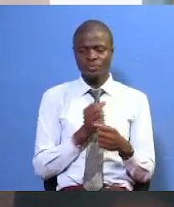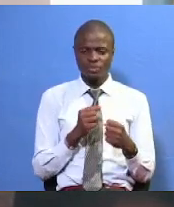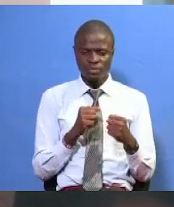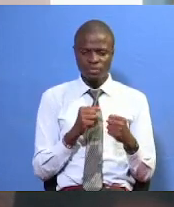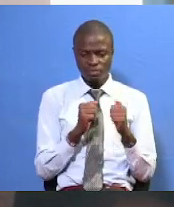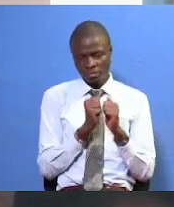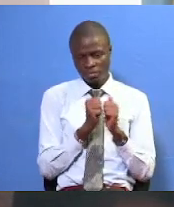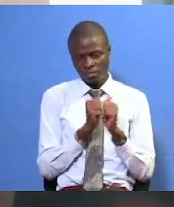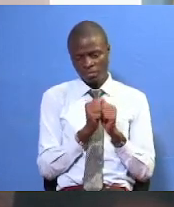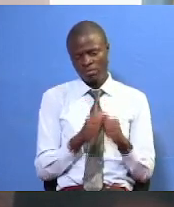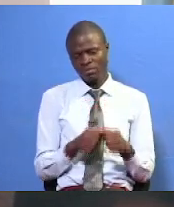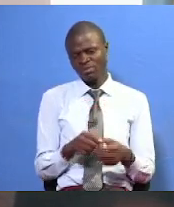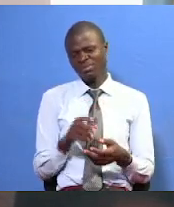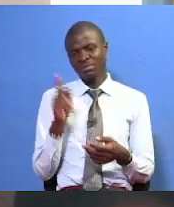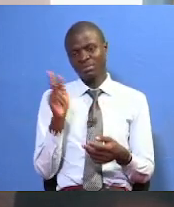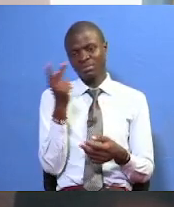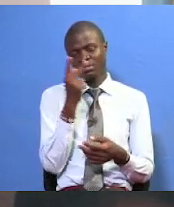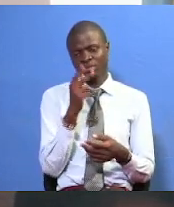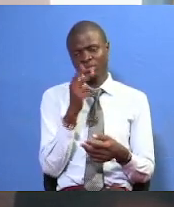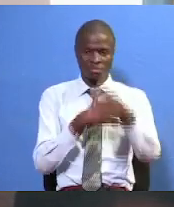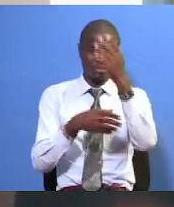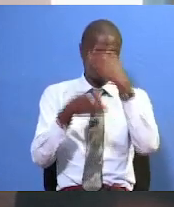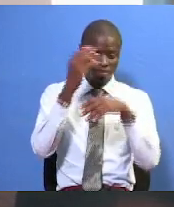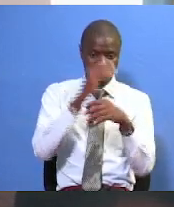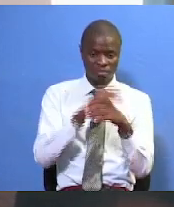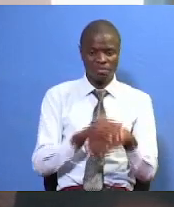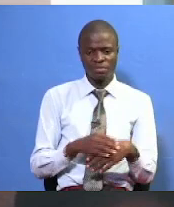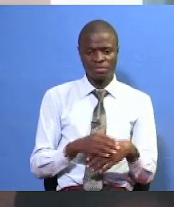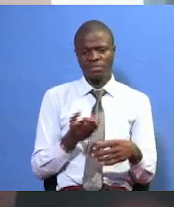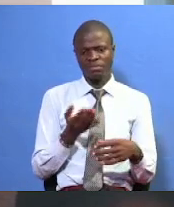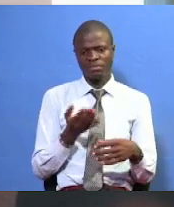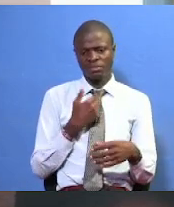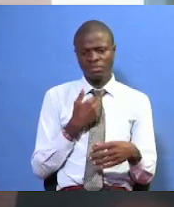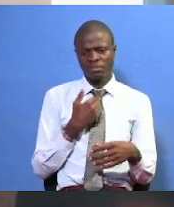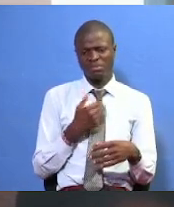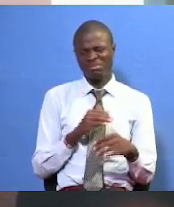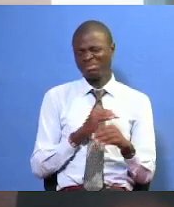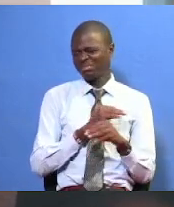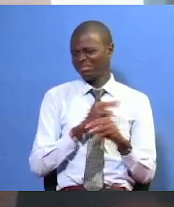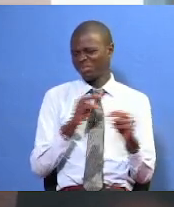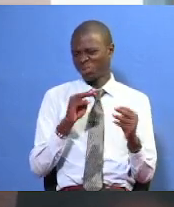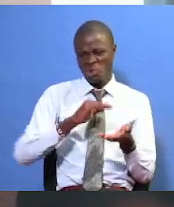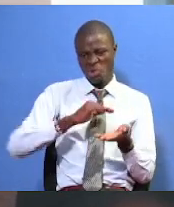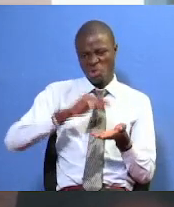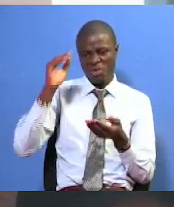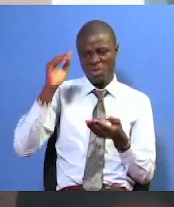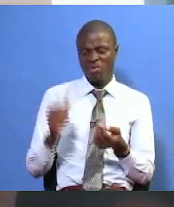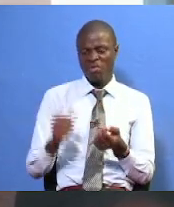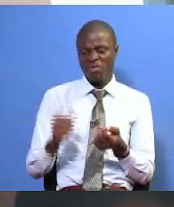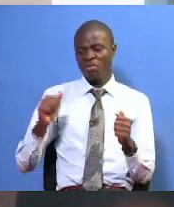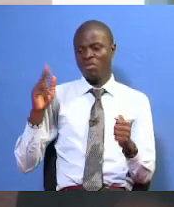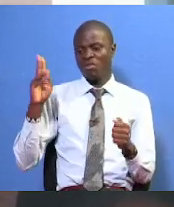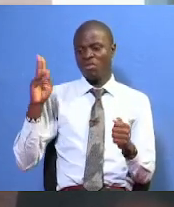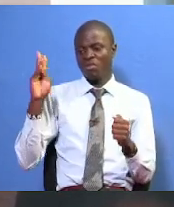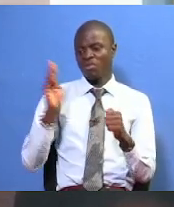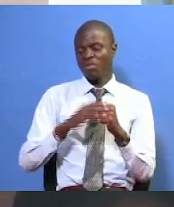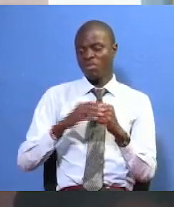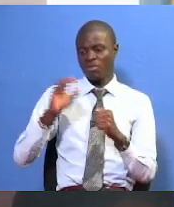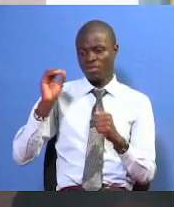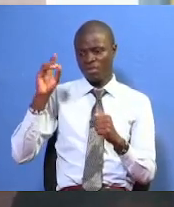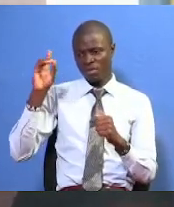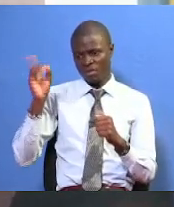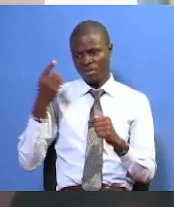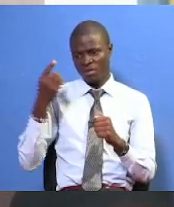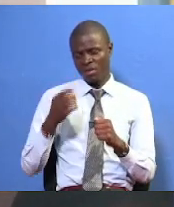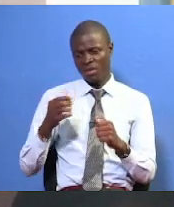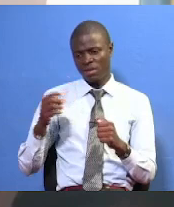Kenyatta University alumni database has over time grown to over 90,000. We desire to significantly